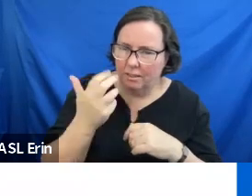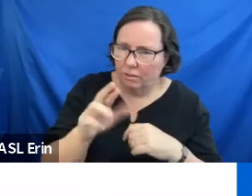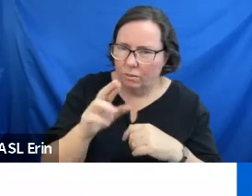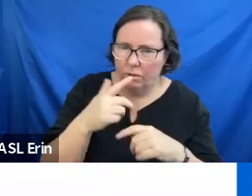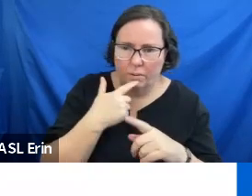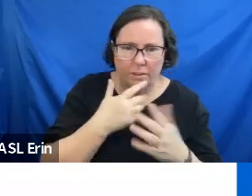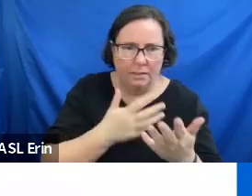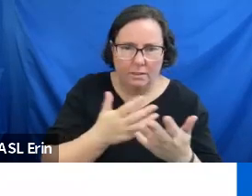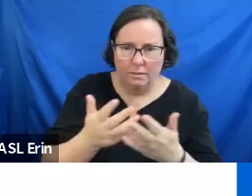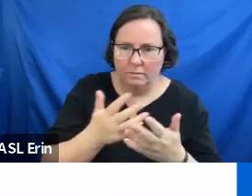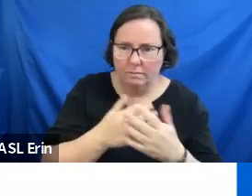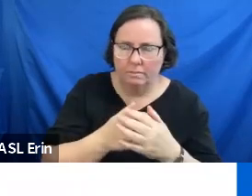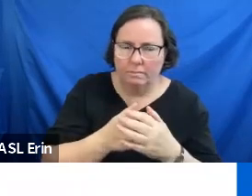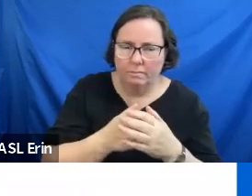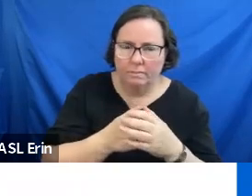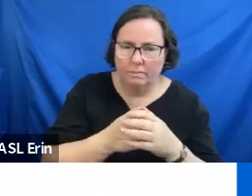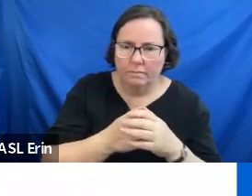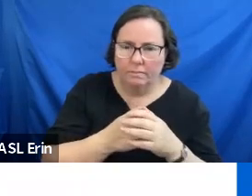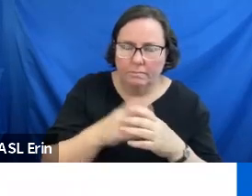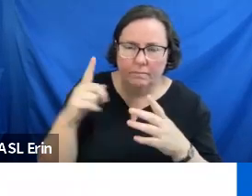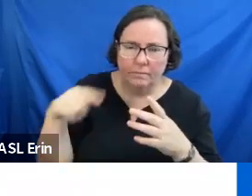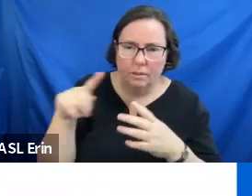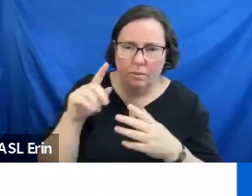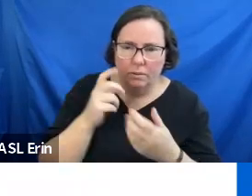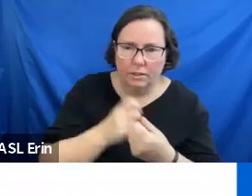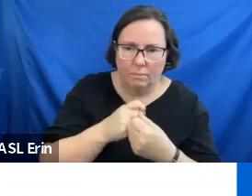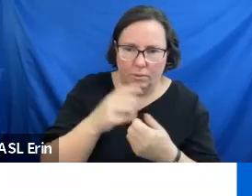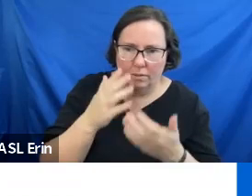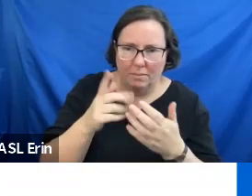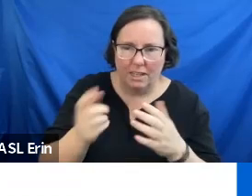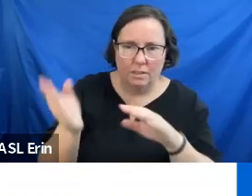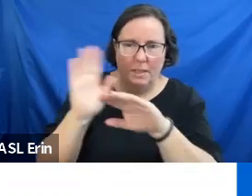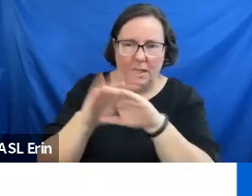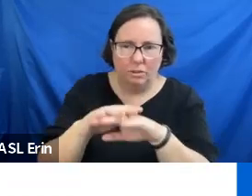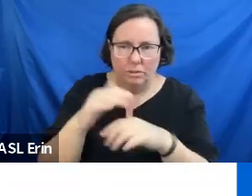saying that those supports may need to be increased?